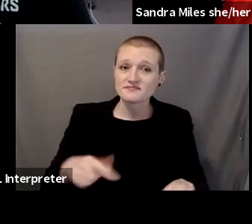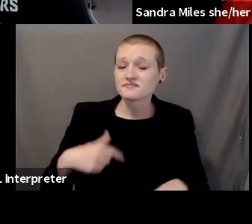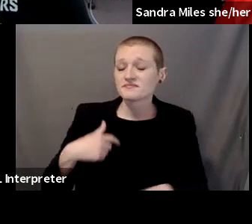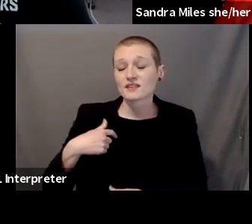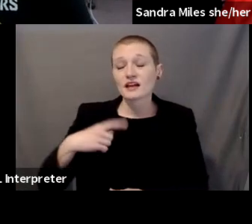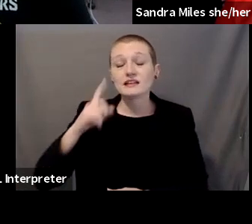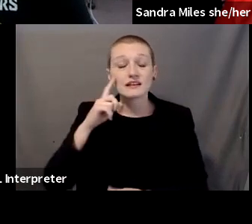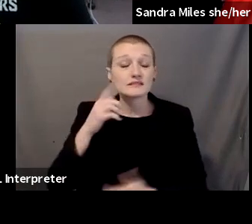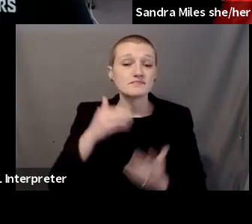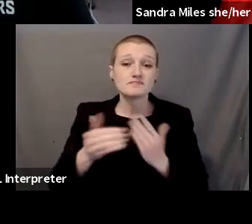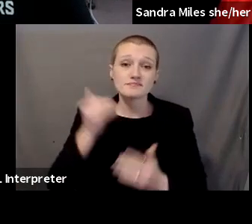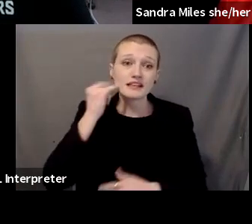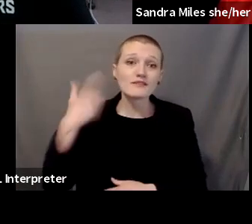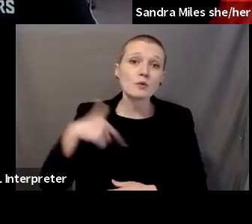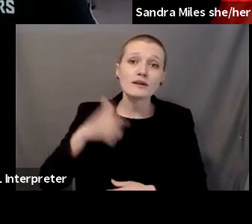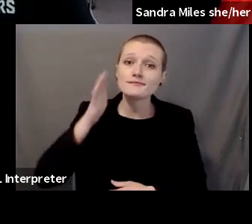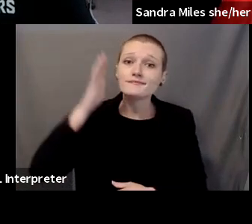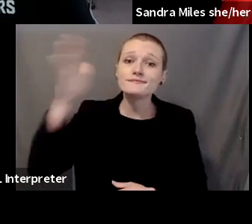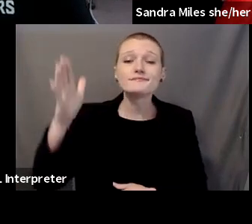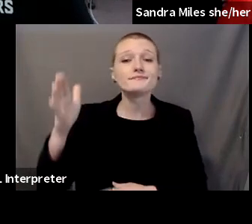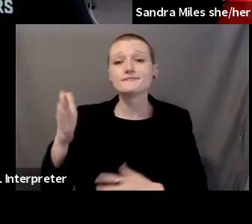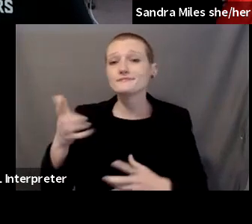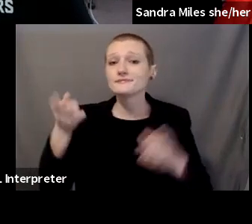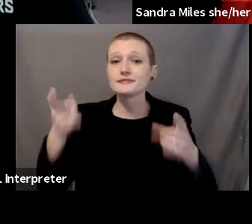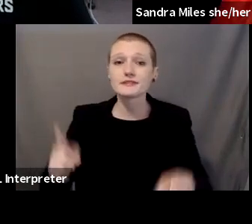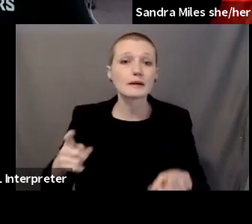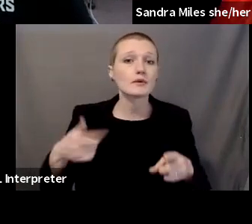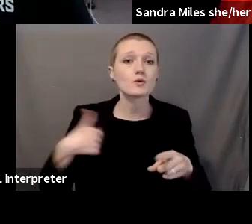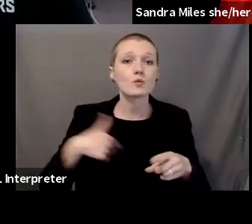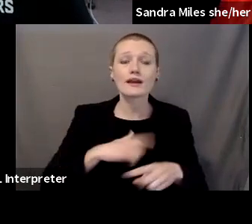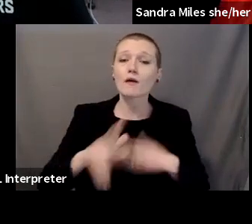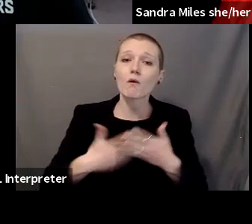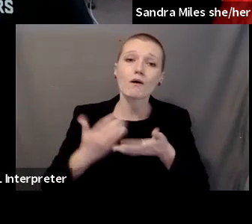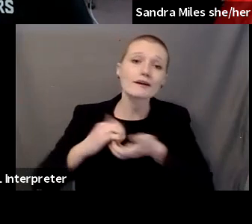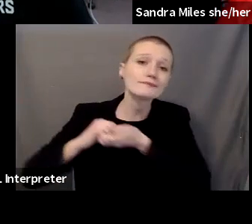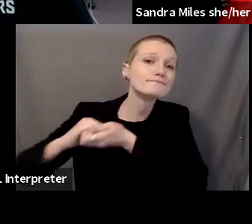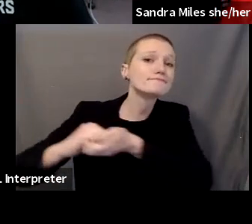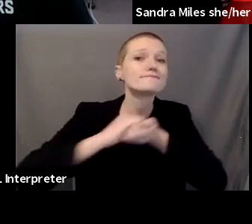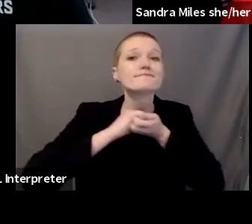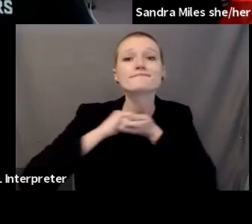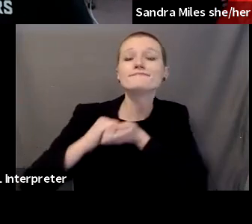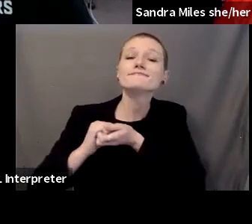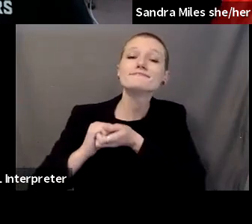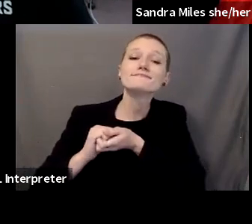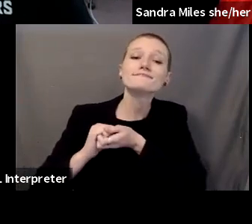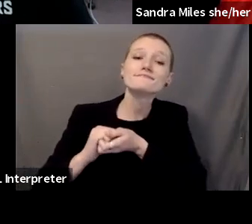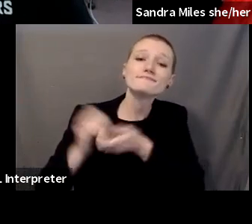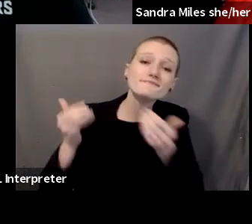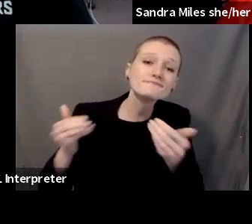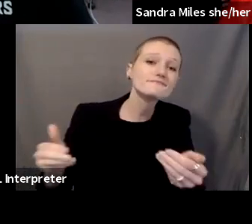where everybody can hold hands and sing Kumbaya and we're living Martin Luther King's dream, we need to have Black History